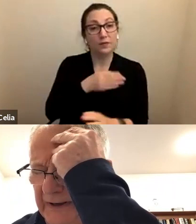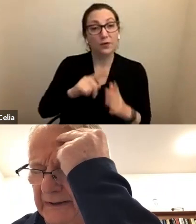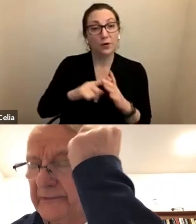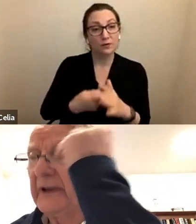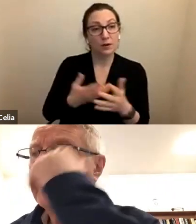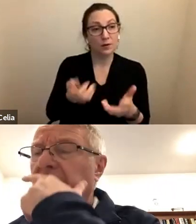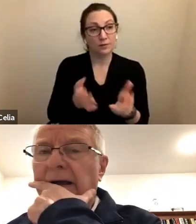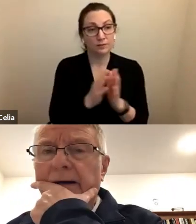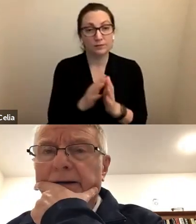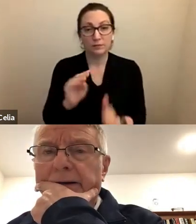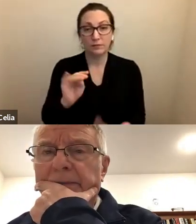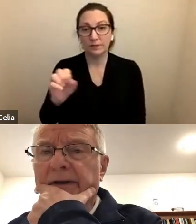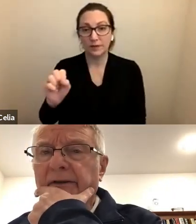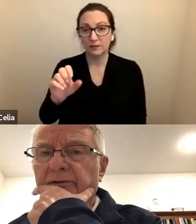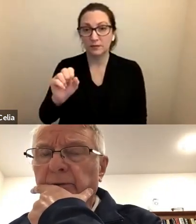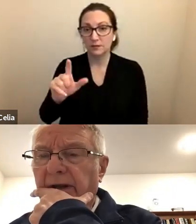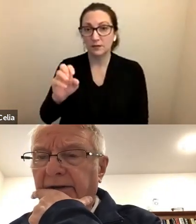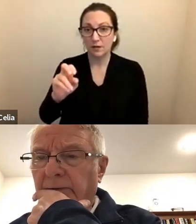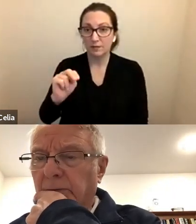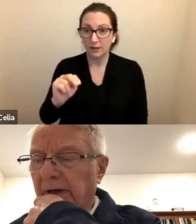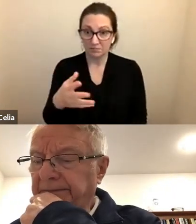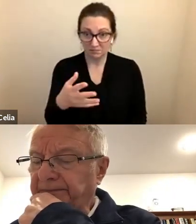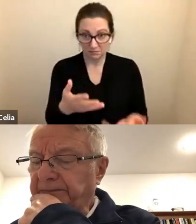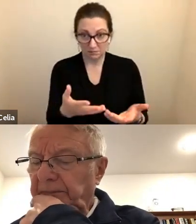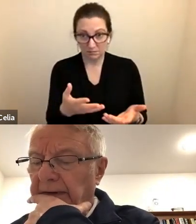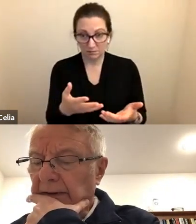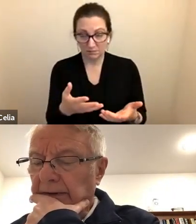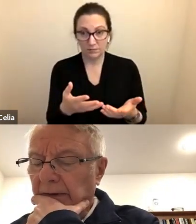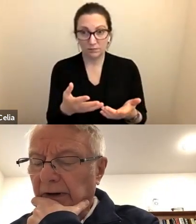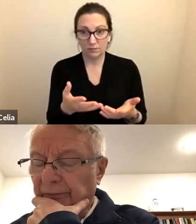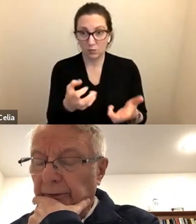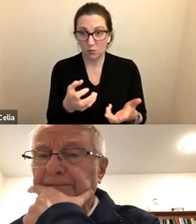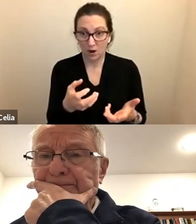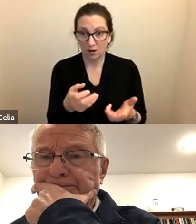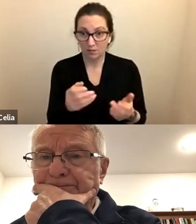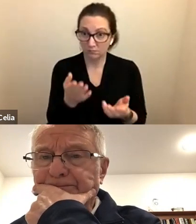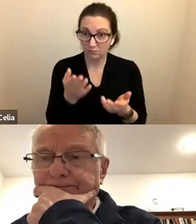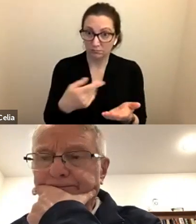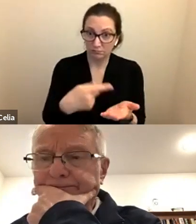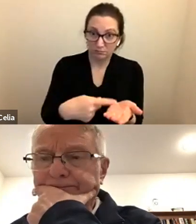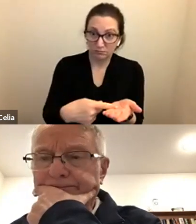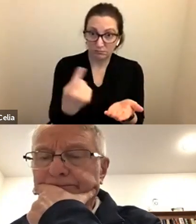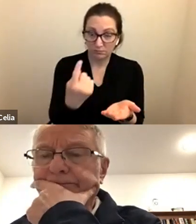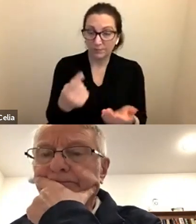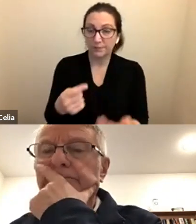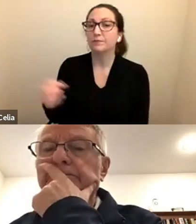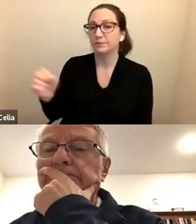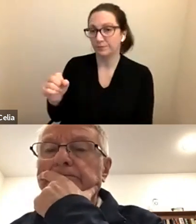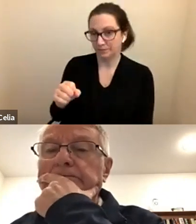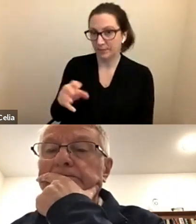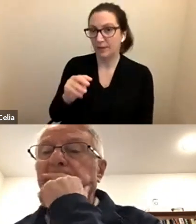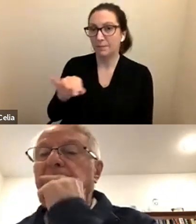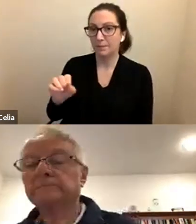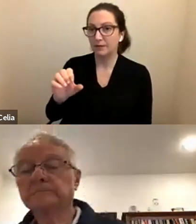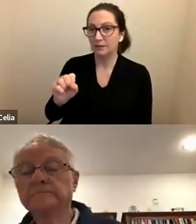if she has anything she would like to offer. Yes, actually, I just want to make sure I